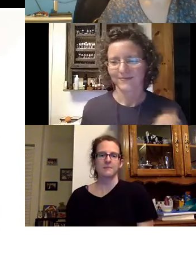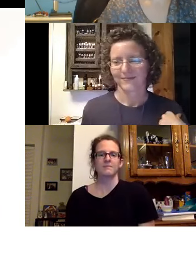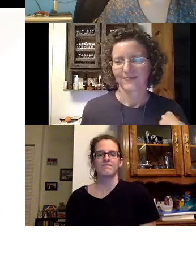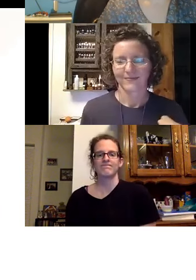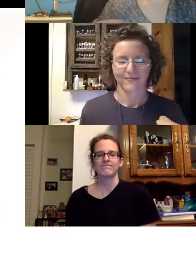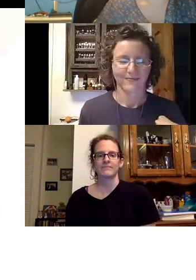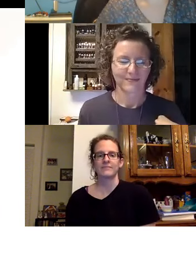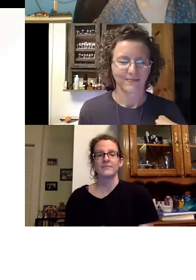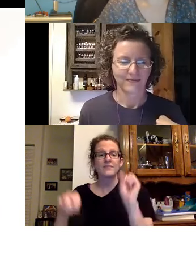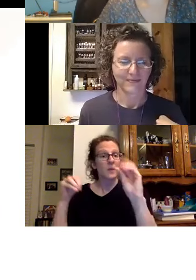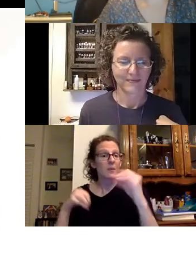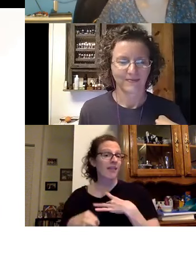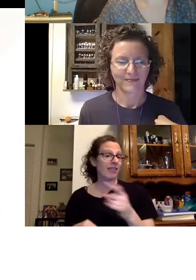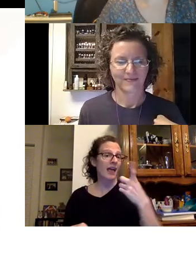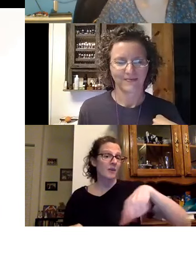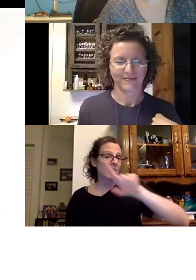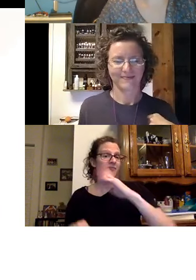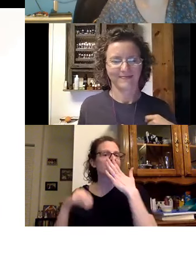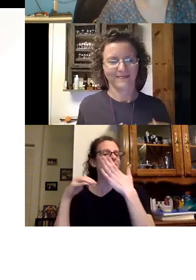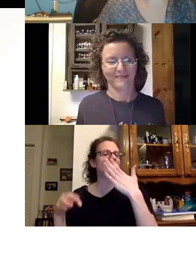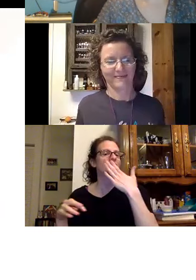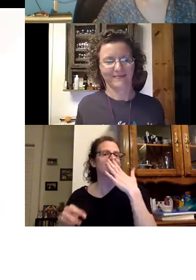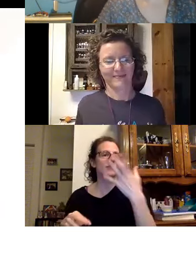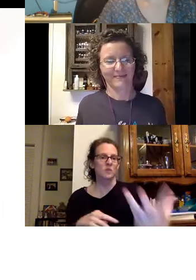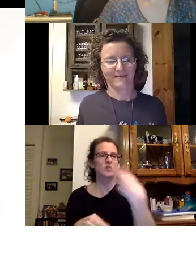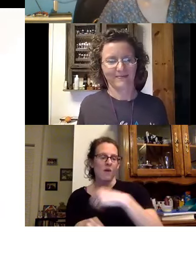So we would like to thank you for hanging out with us tonight.